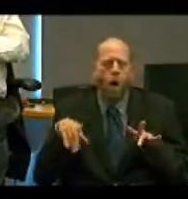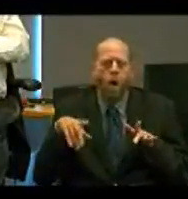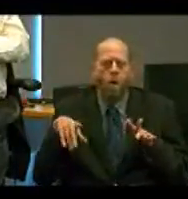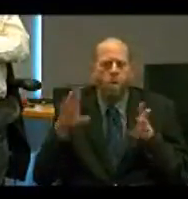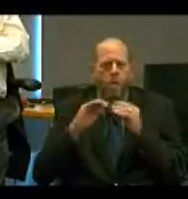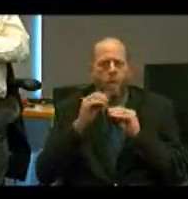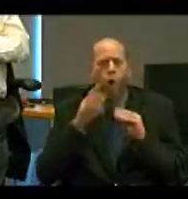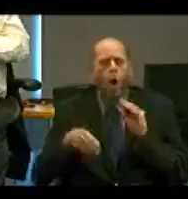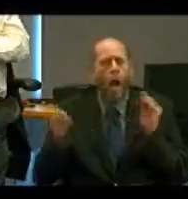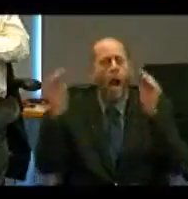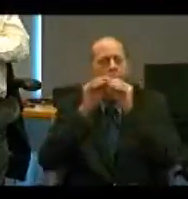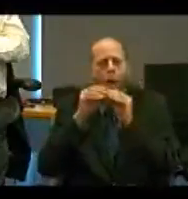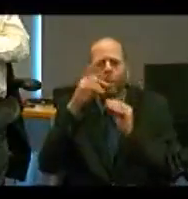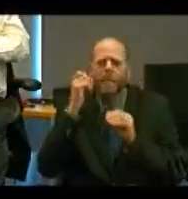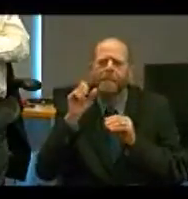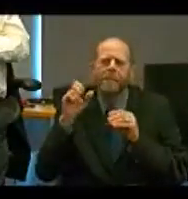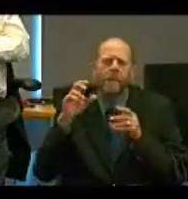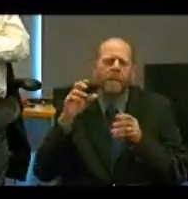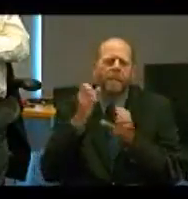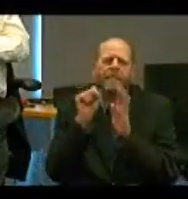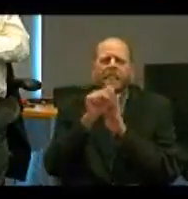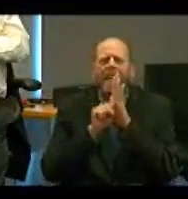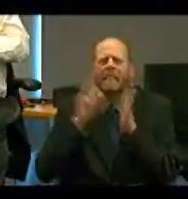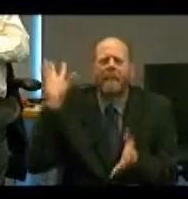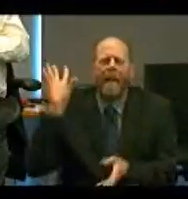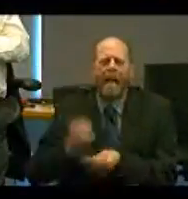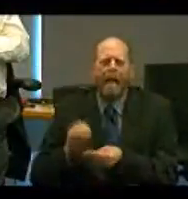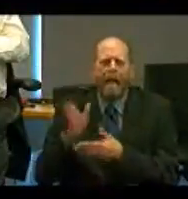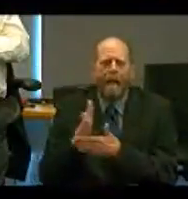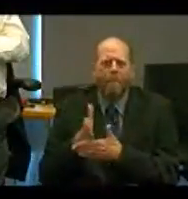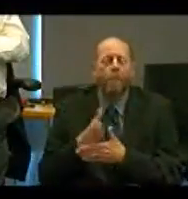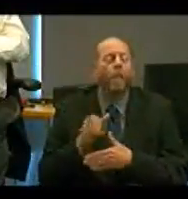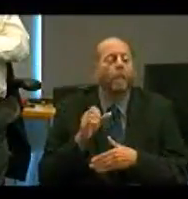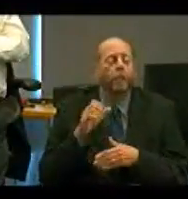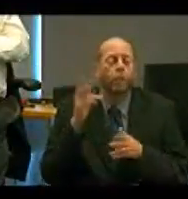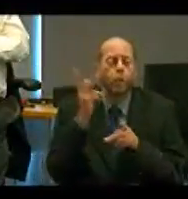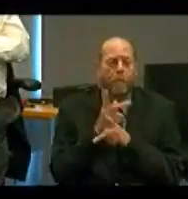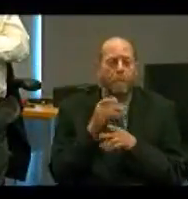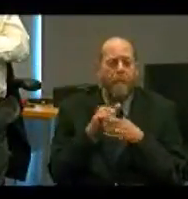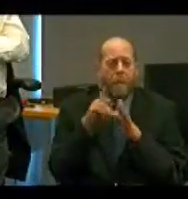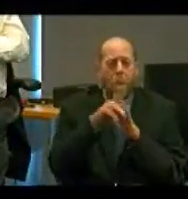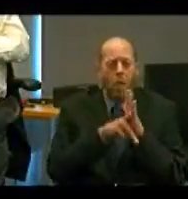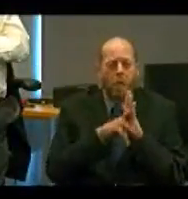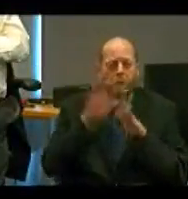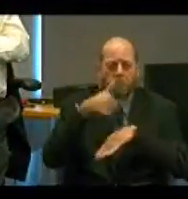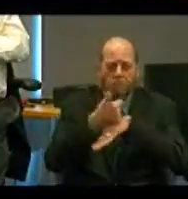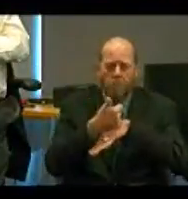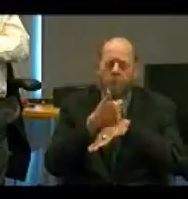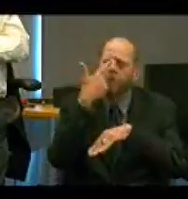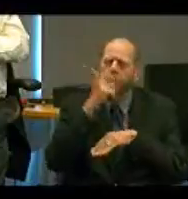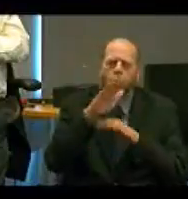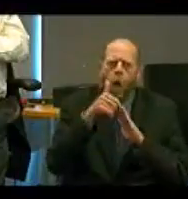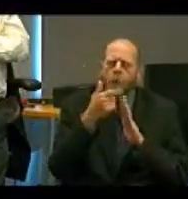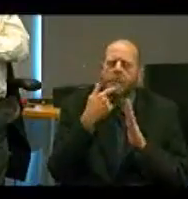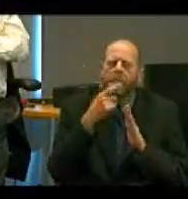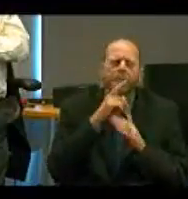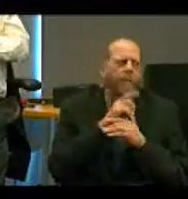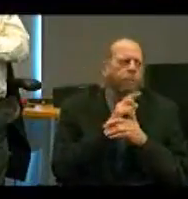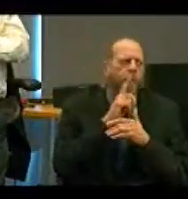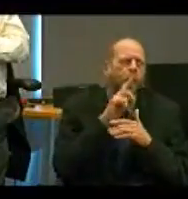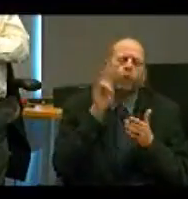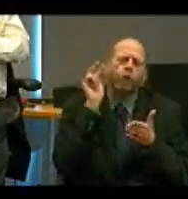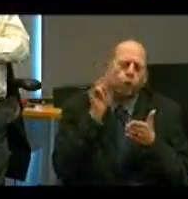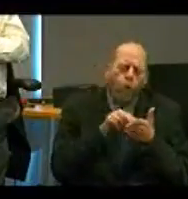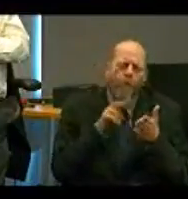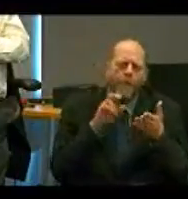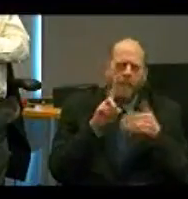because, the state is an aggregate average. So it's really important to keep that policy in place, because all it's saying is to look